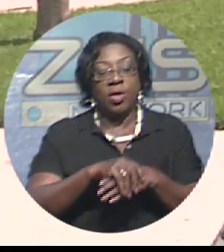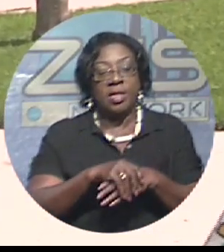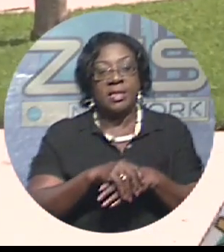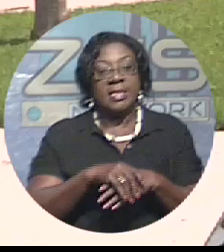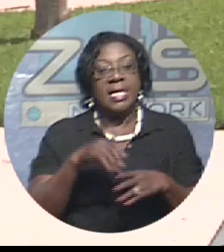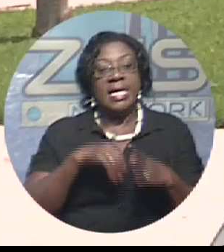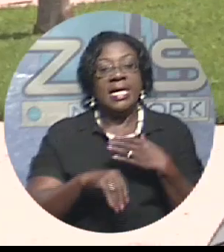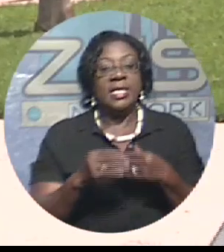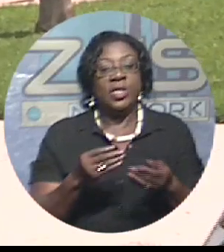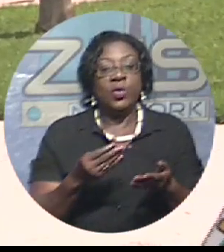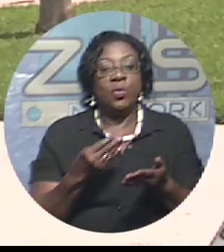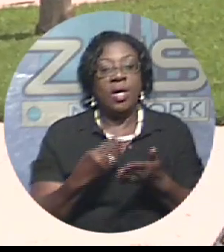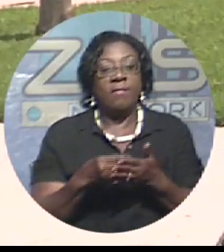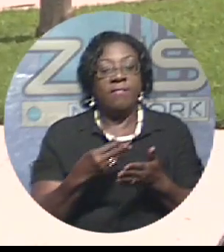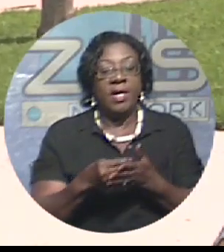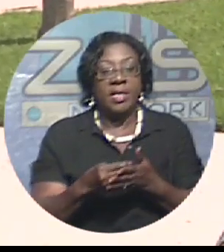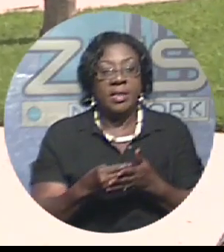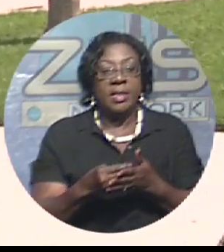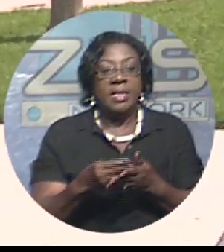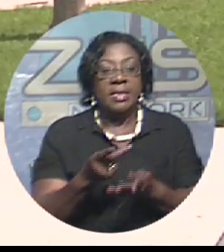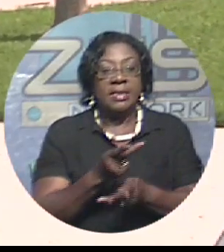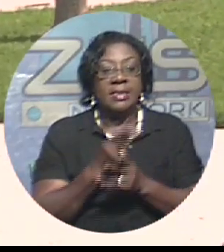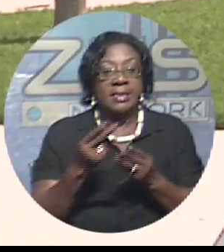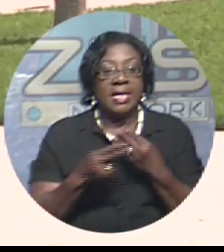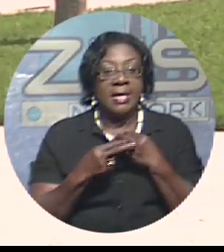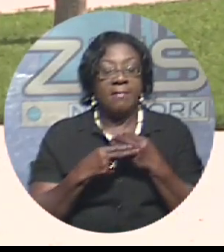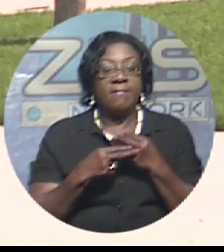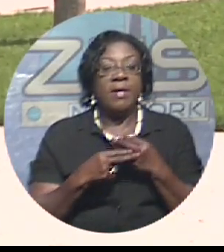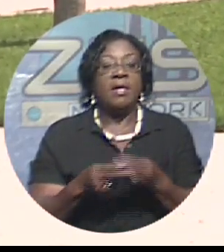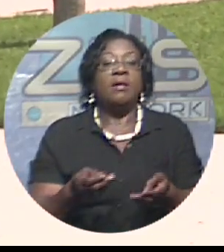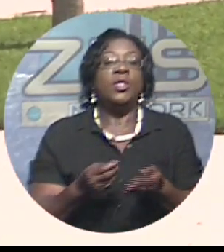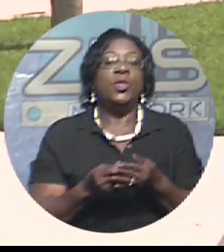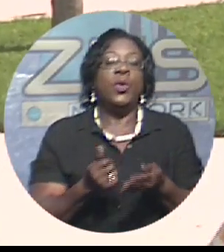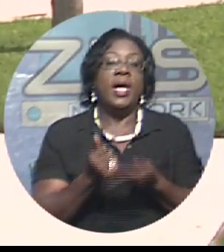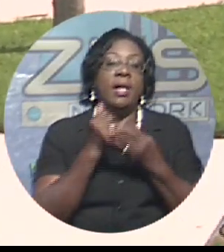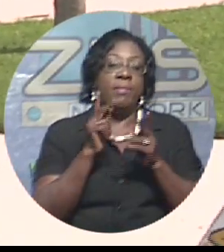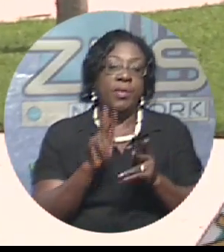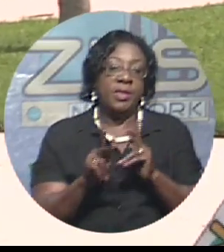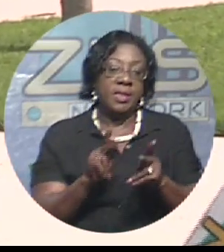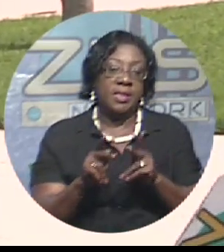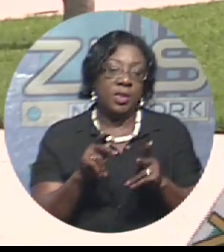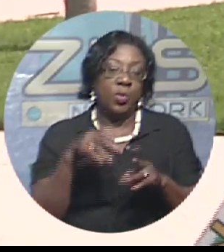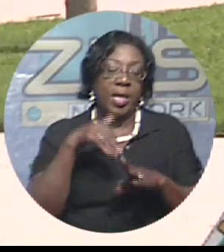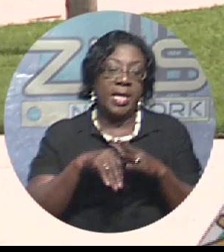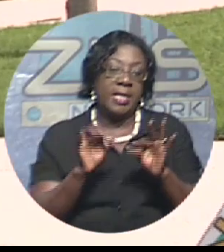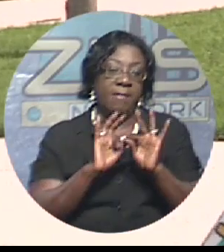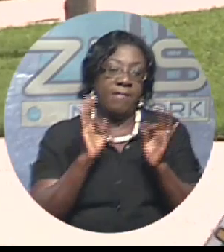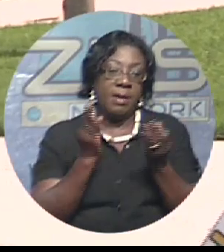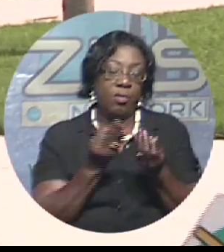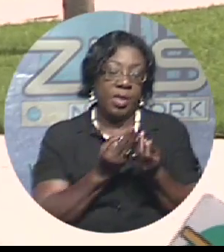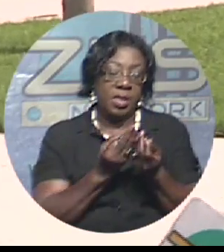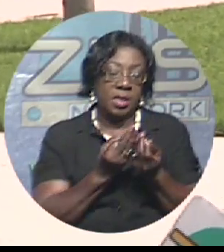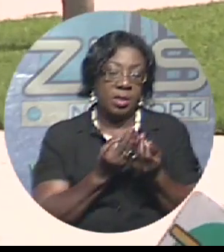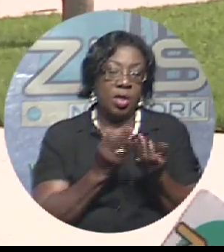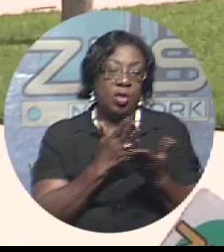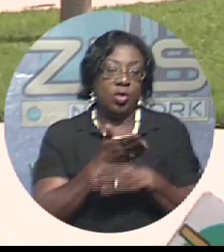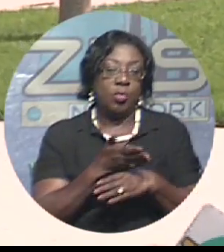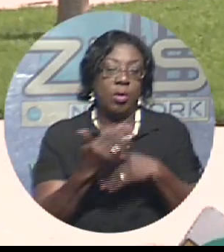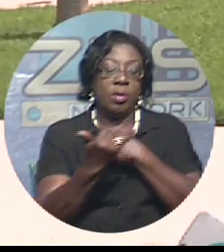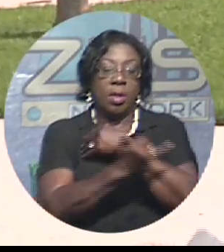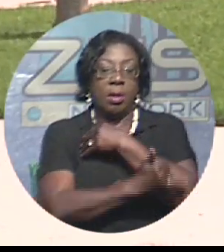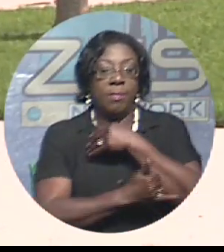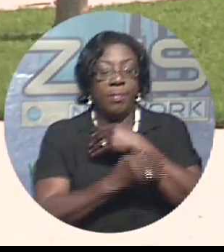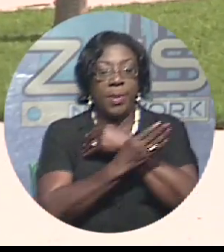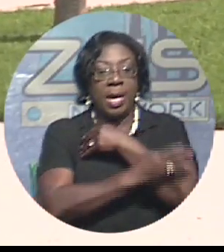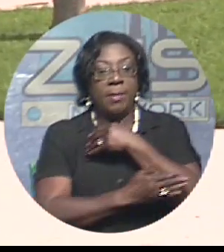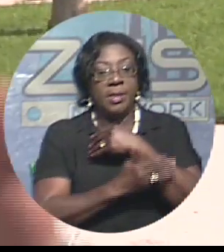into a fund for relief for persons within the Federation and certainly the wider Bahamas. The intent